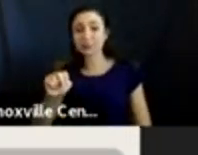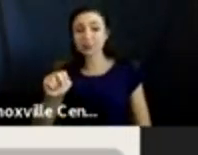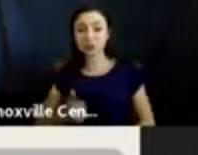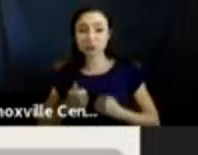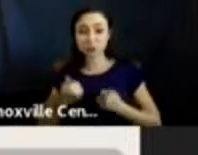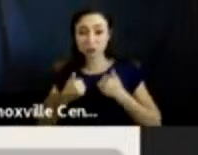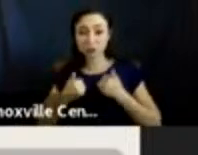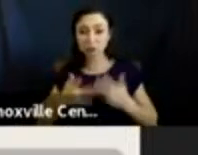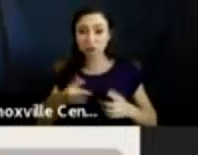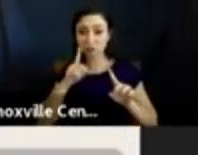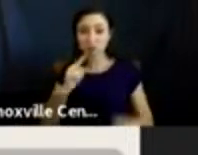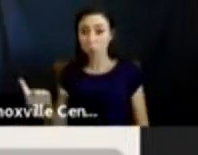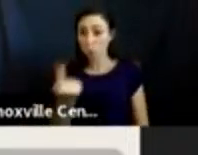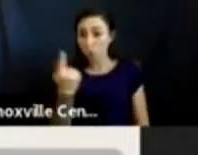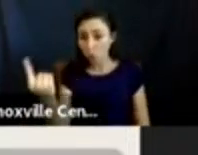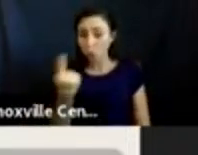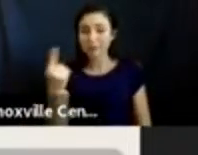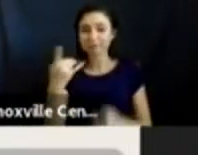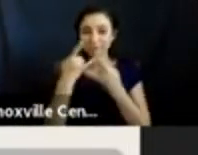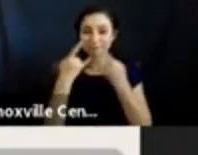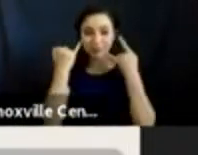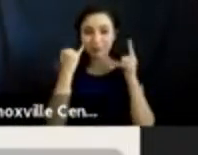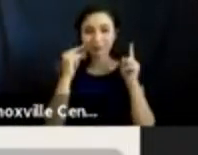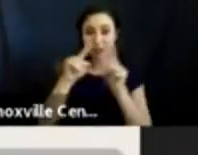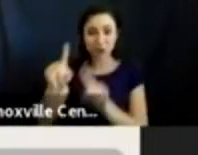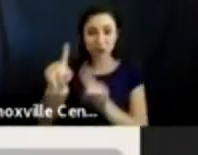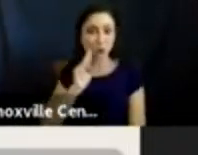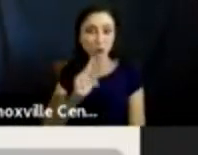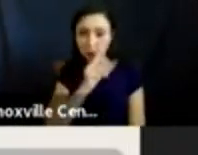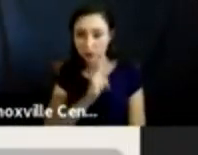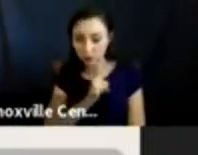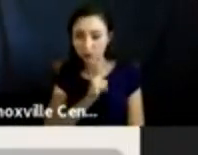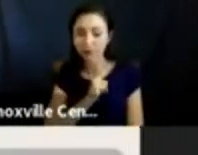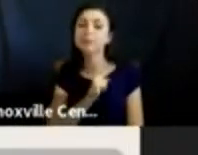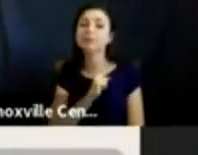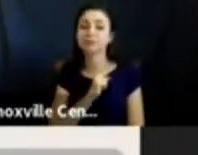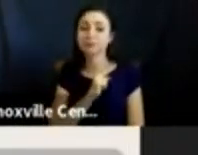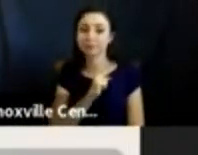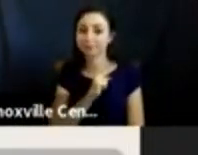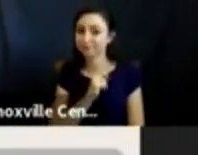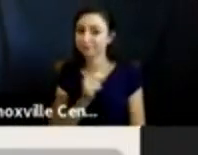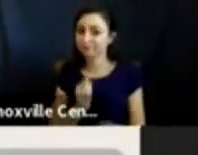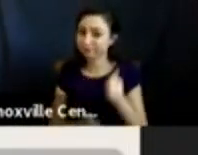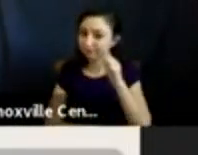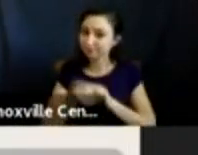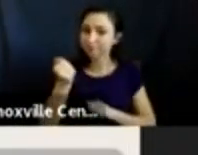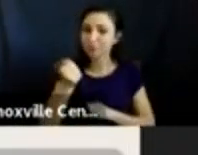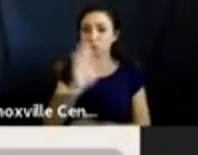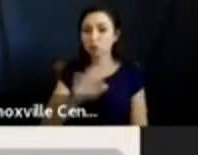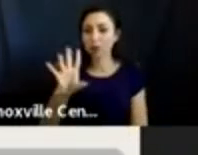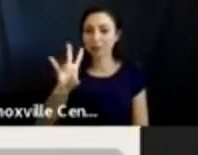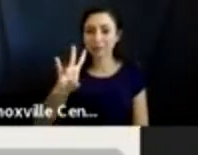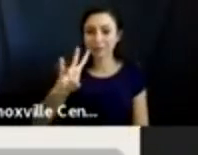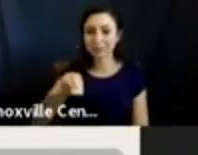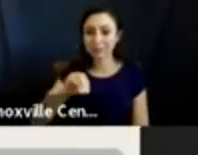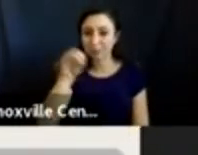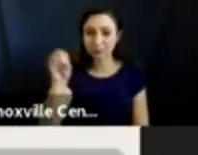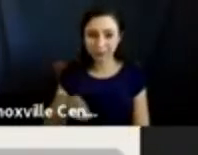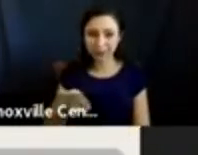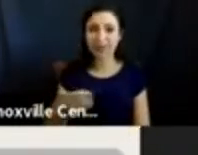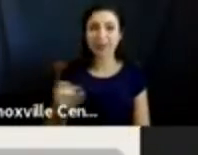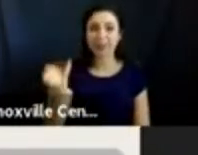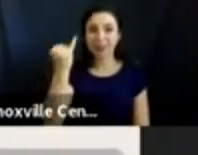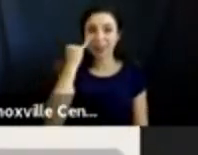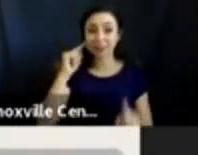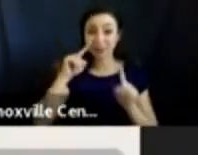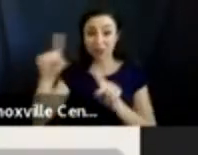always wear a mask when they're eating at a dine-in restaurant. A overwhelming majority, nearly 70%, when they are